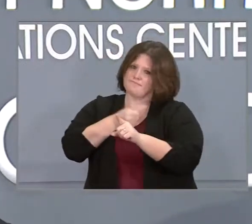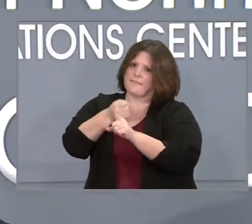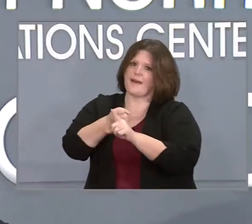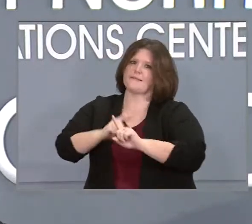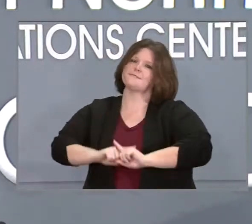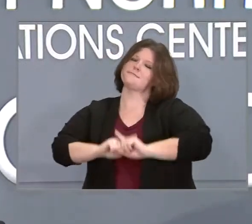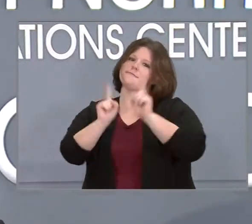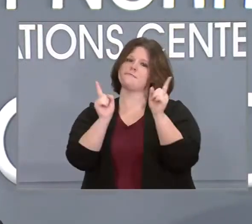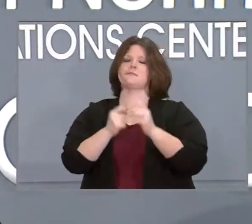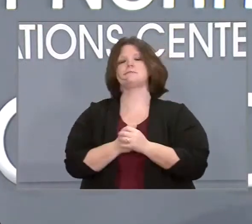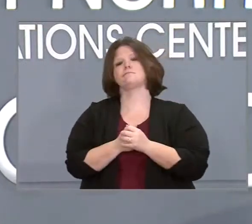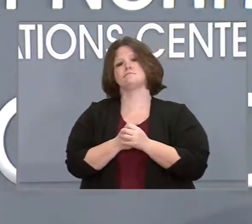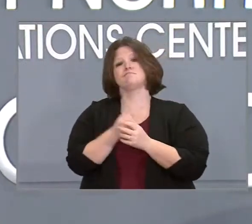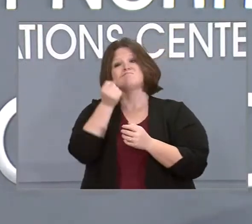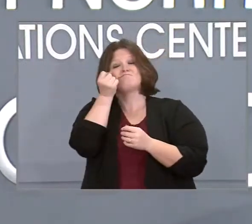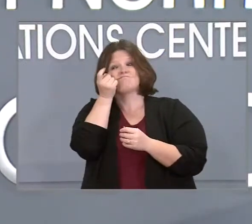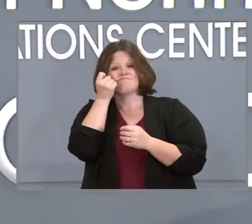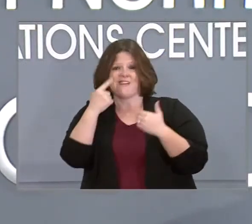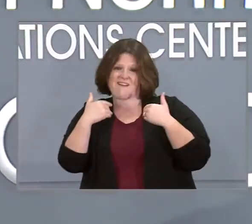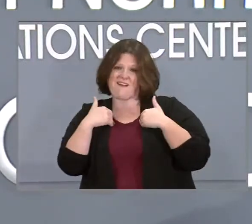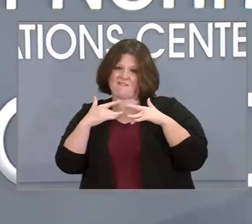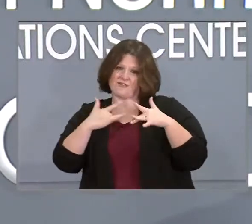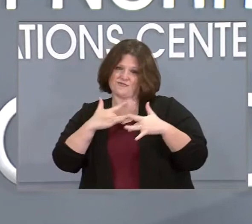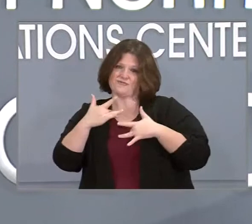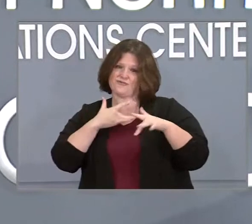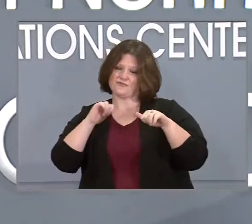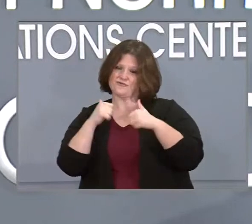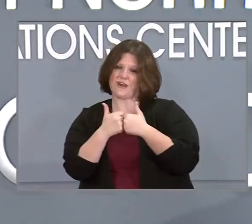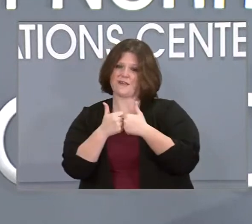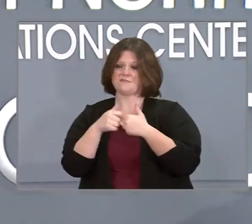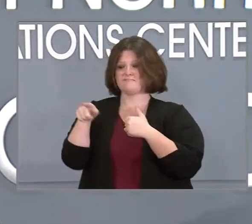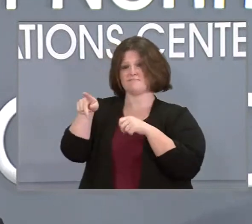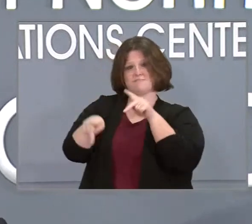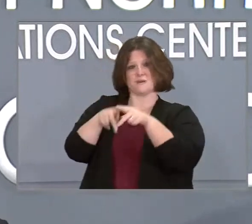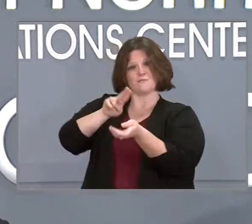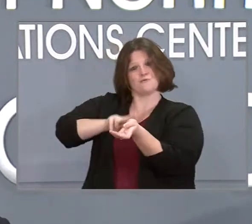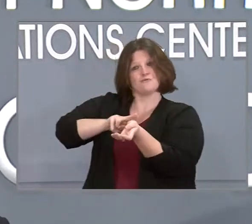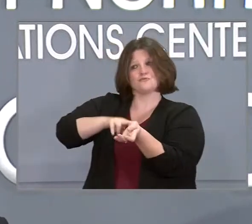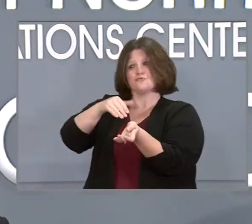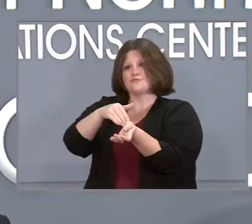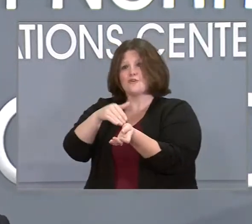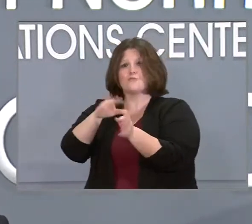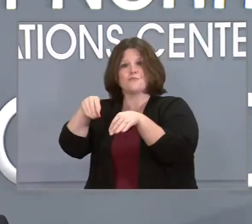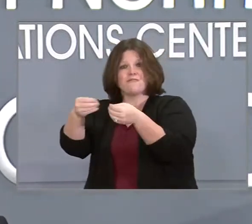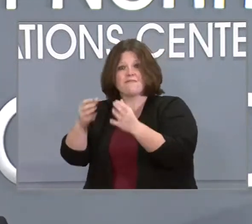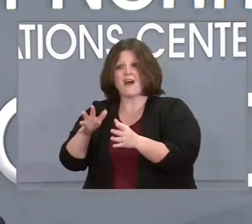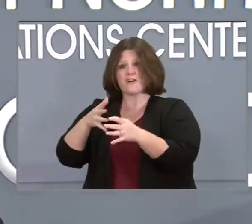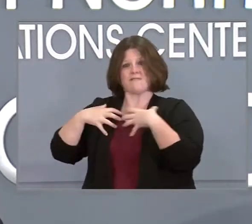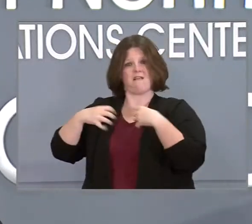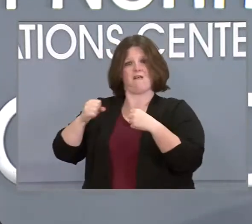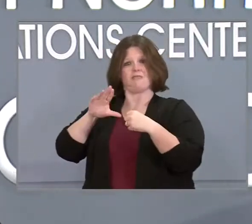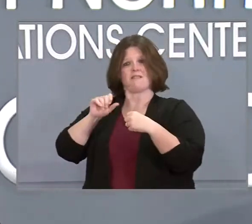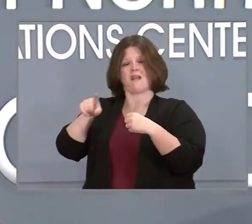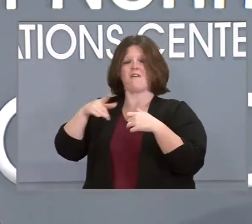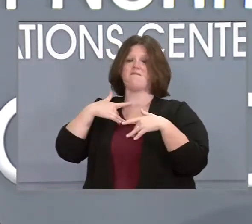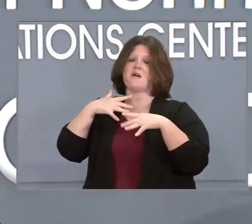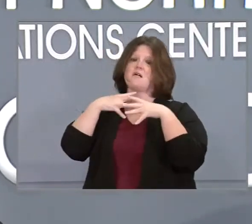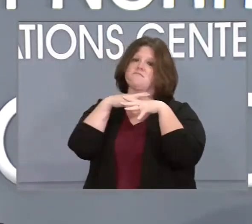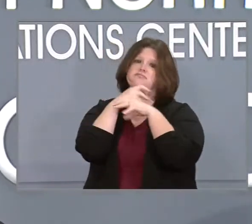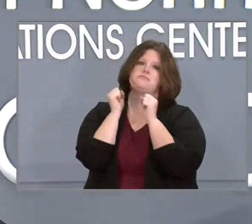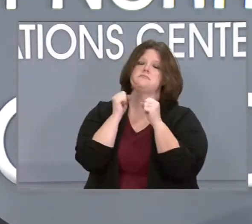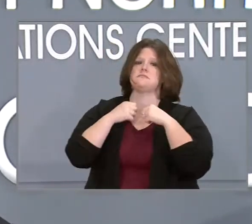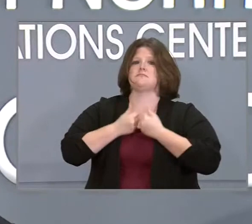There is significant burnout among healthcare workers, which is causing a strain. The best way to help them is to